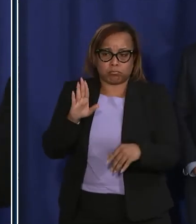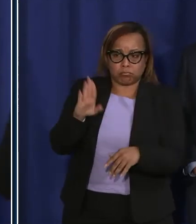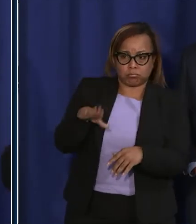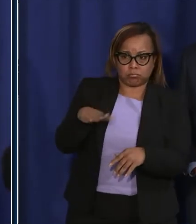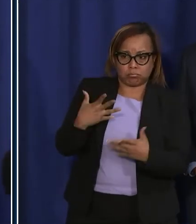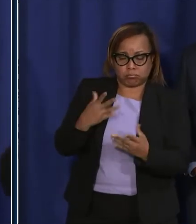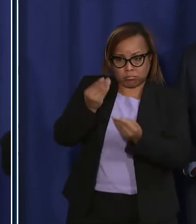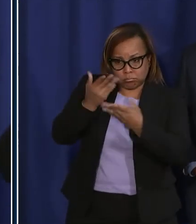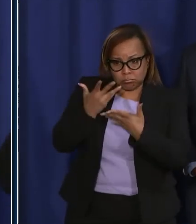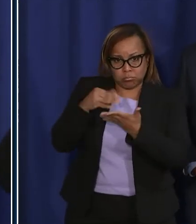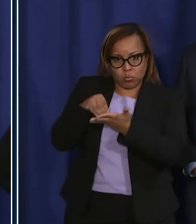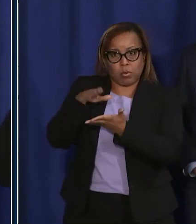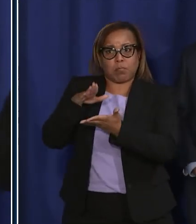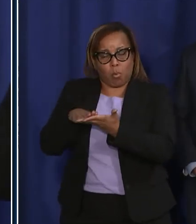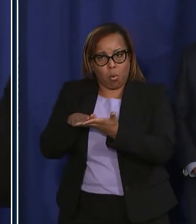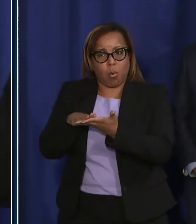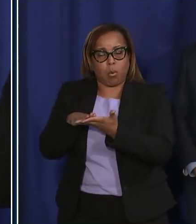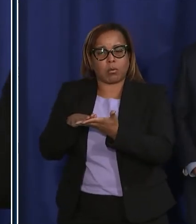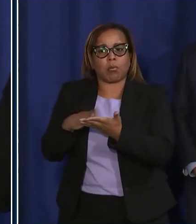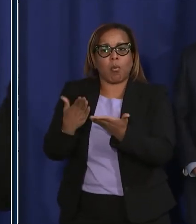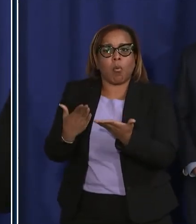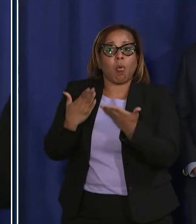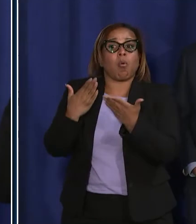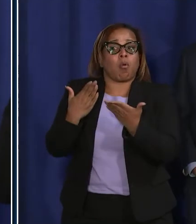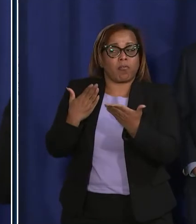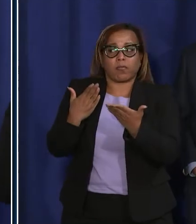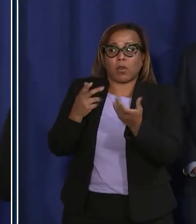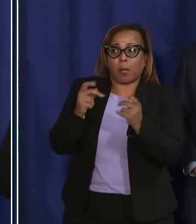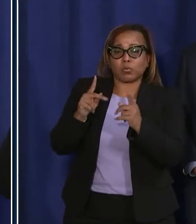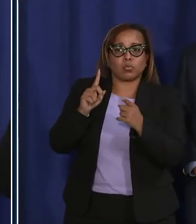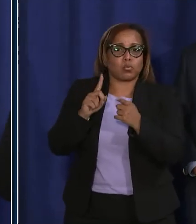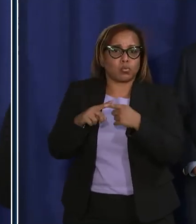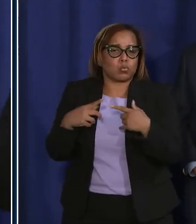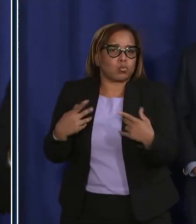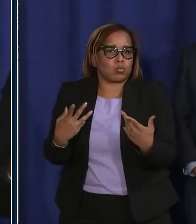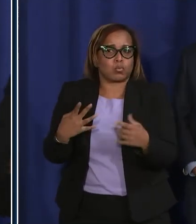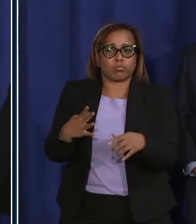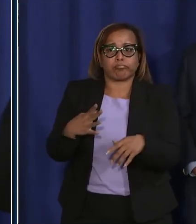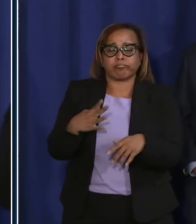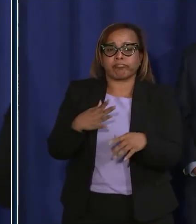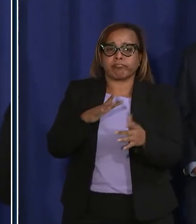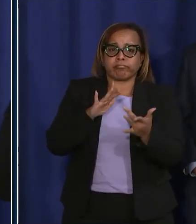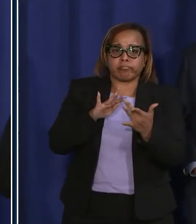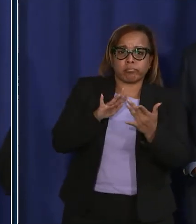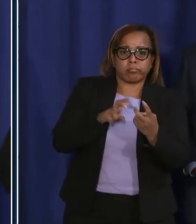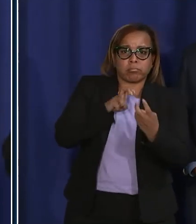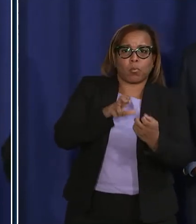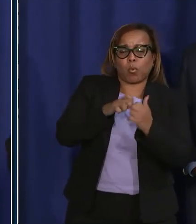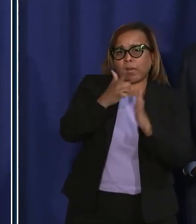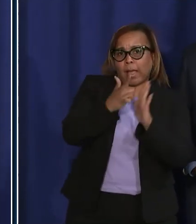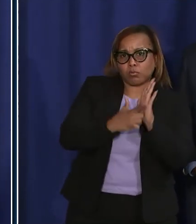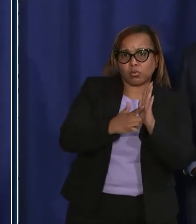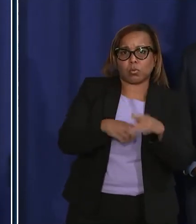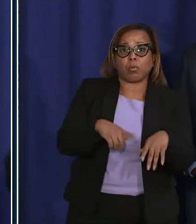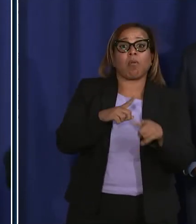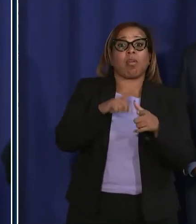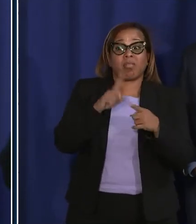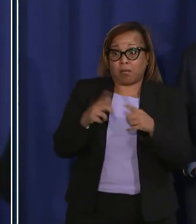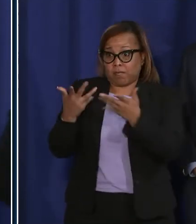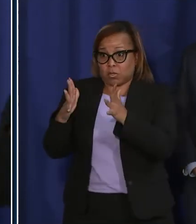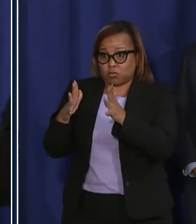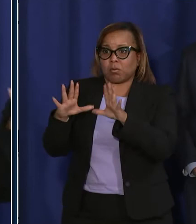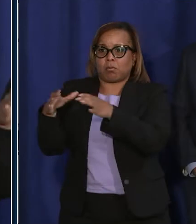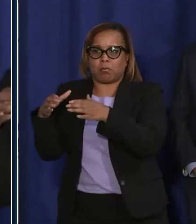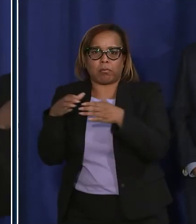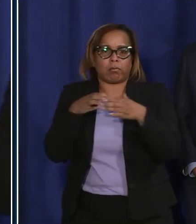to report. They're being offered an opportunity to speak to counsel, perhaps, and then they're going into a different room and